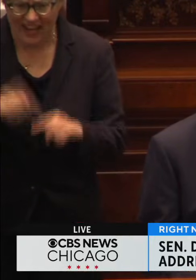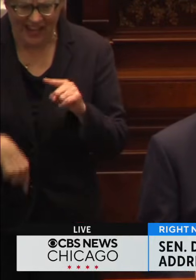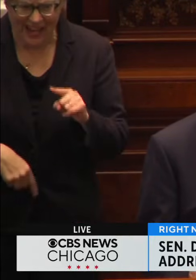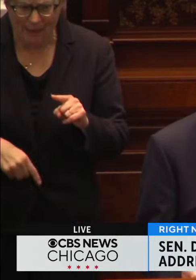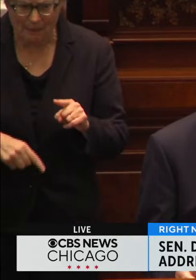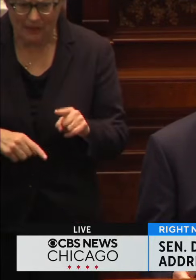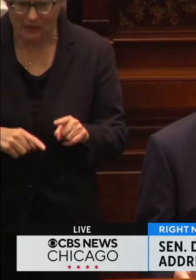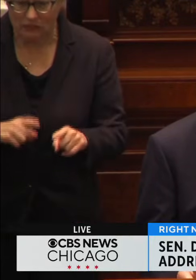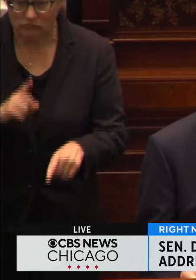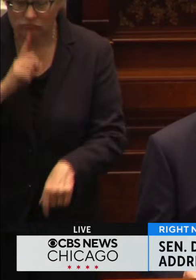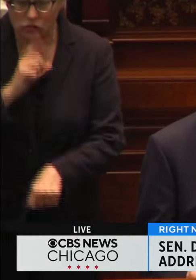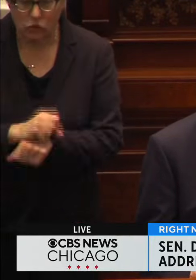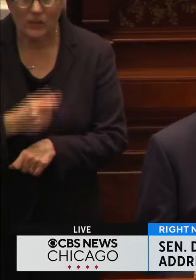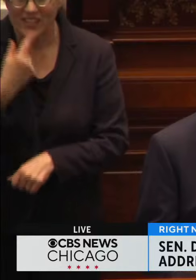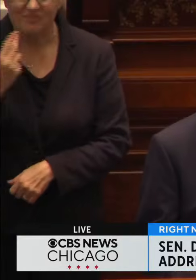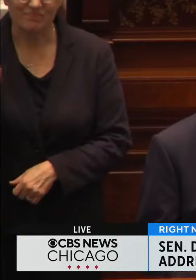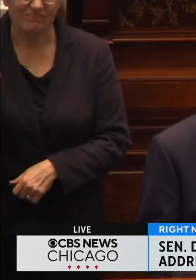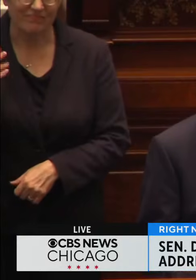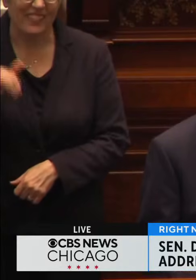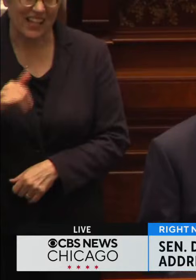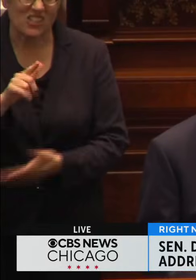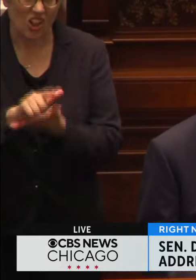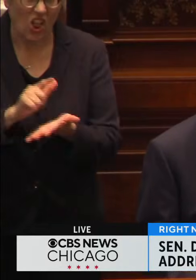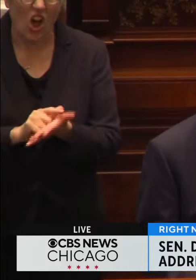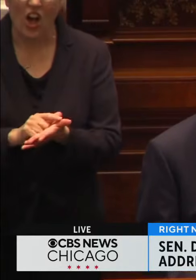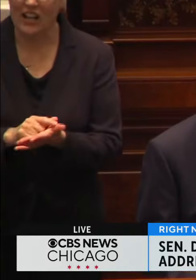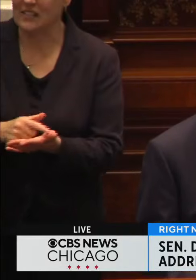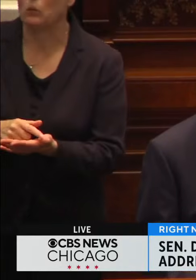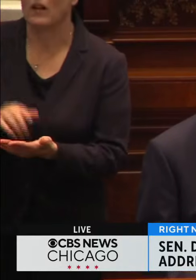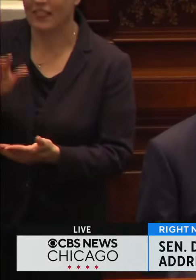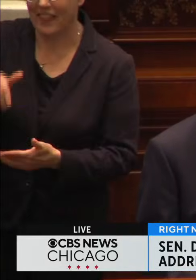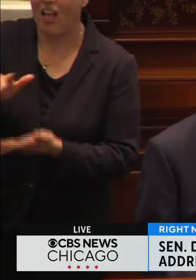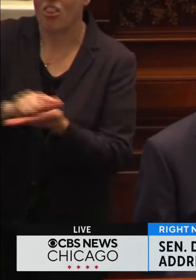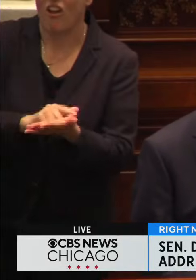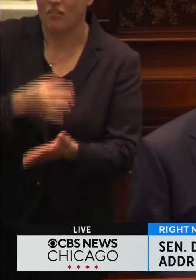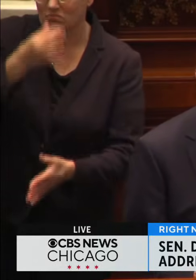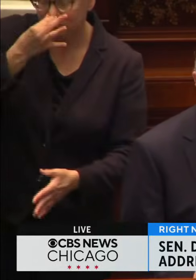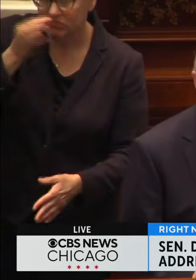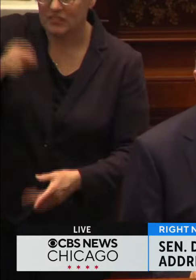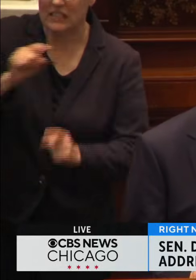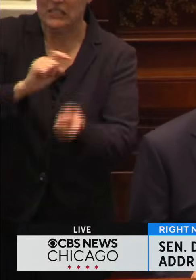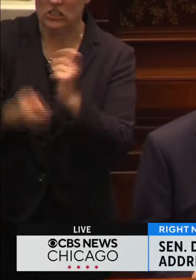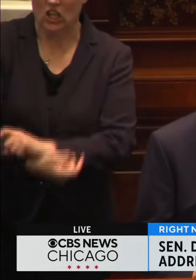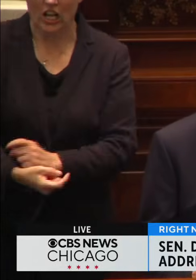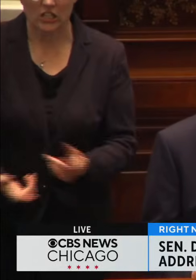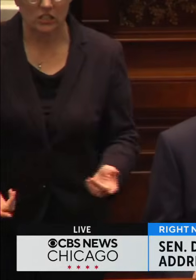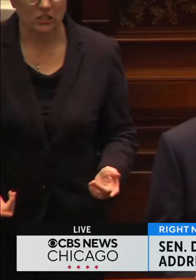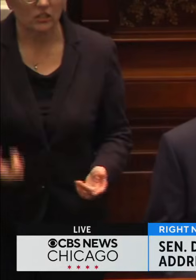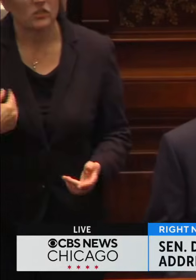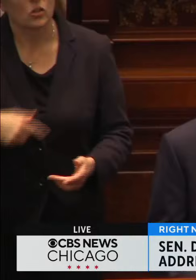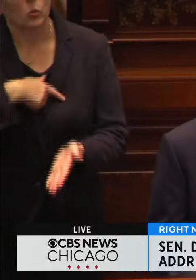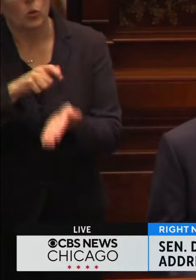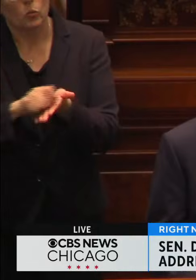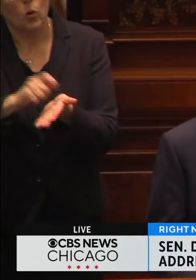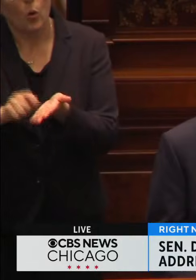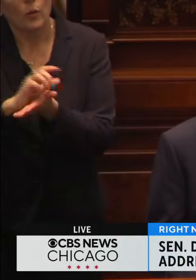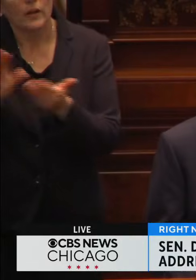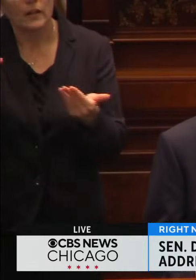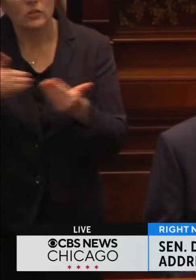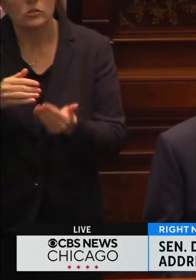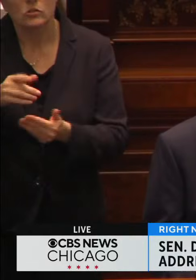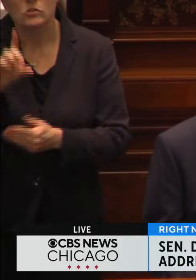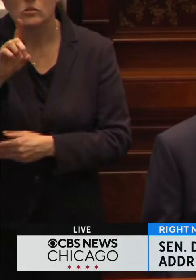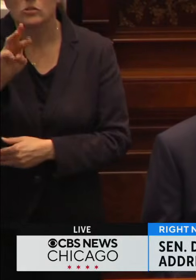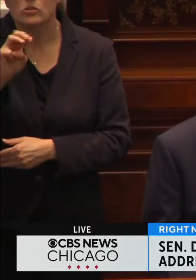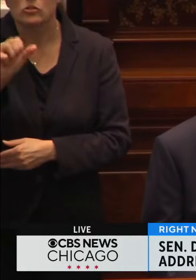said, "That's the law, boss." And I said, "Then the law needs to change." And that's when we wrote and introduced the DREAM Act and said, if